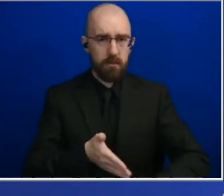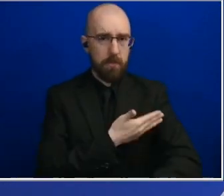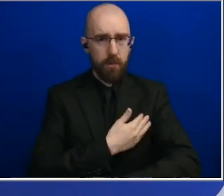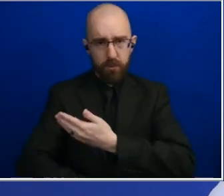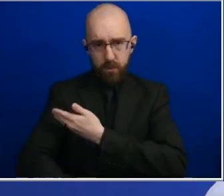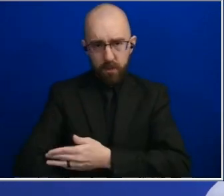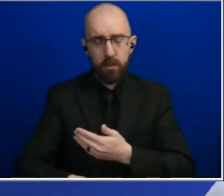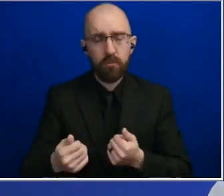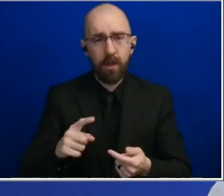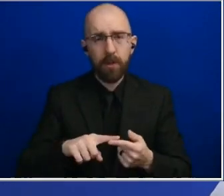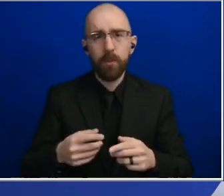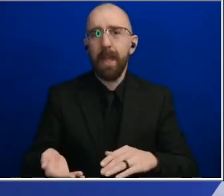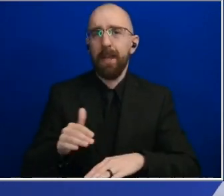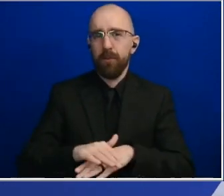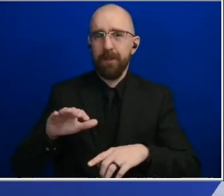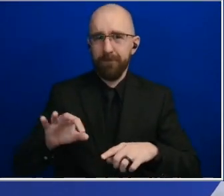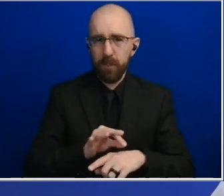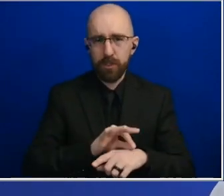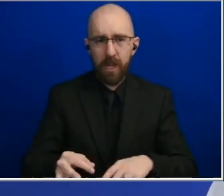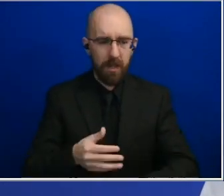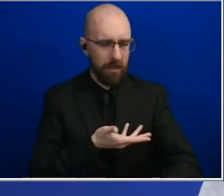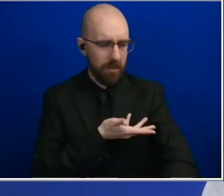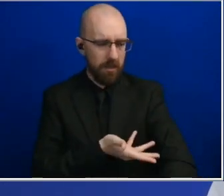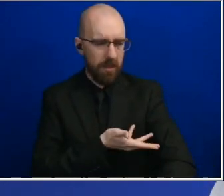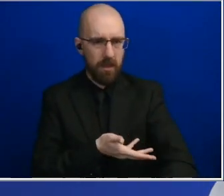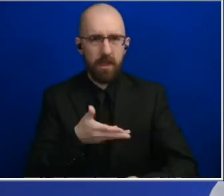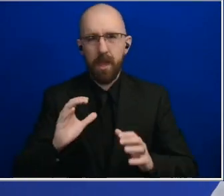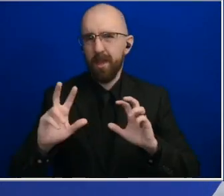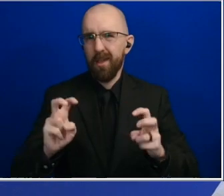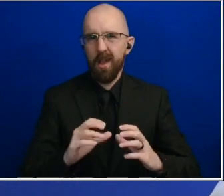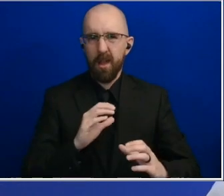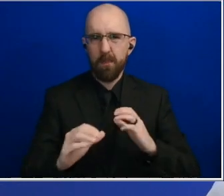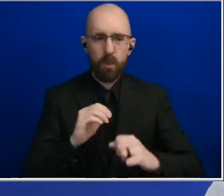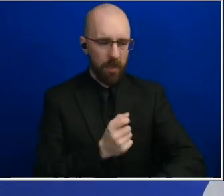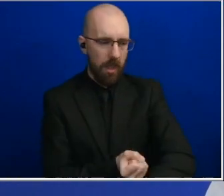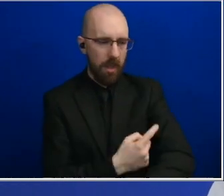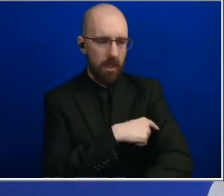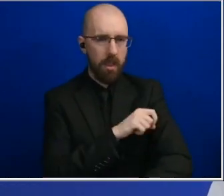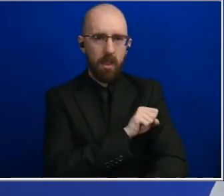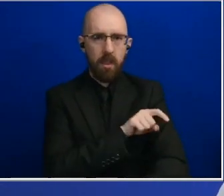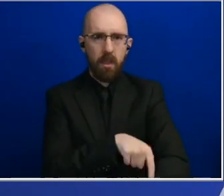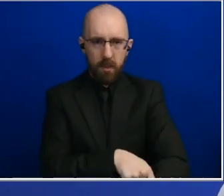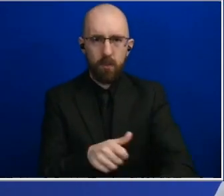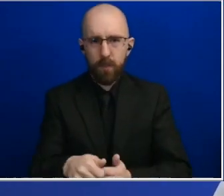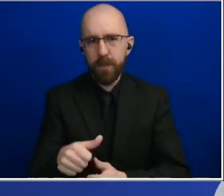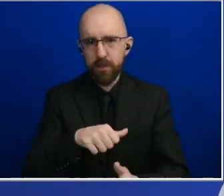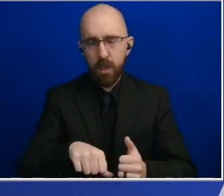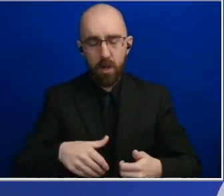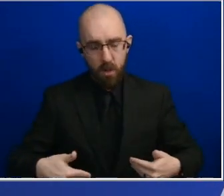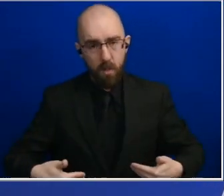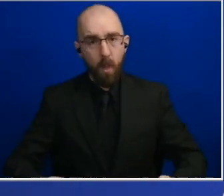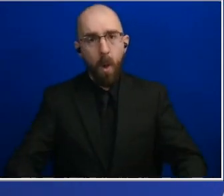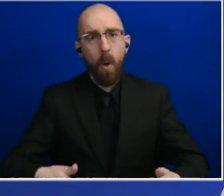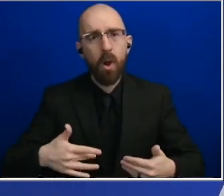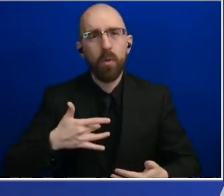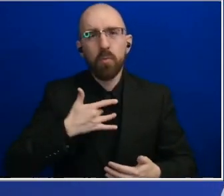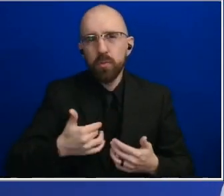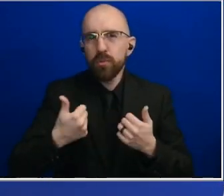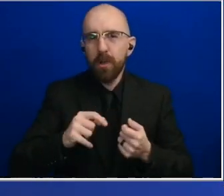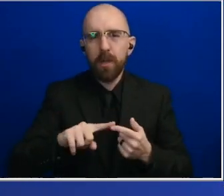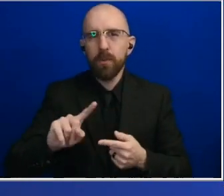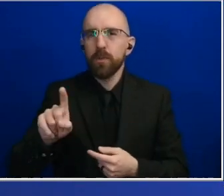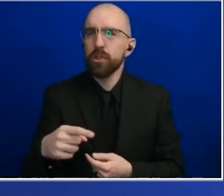functionality and get them to interface with these types of prosthetics. In the lower extremity, we're usually trying to just